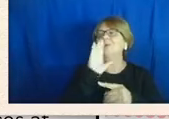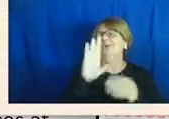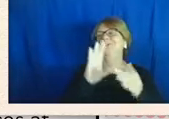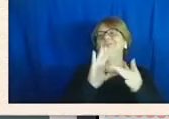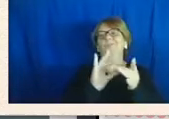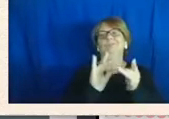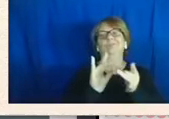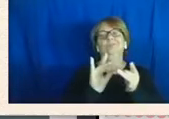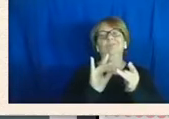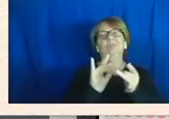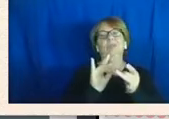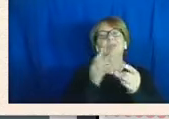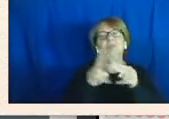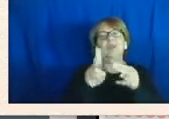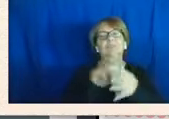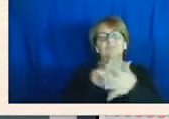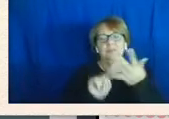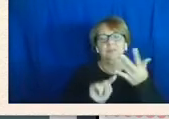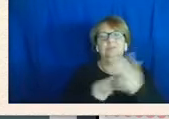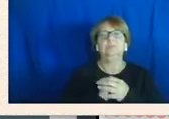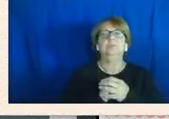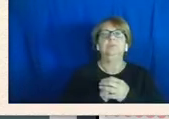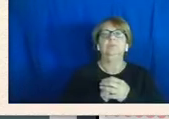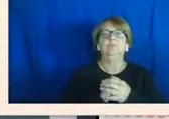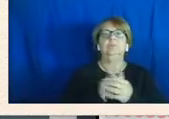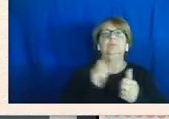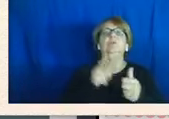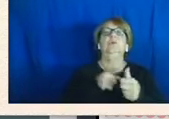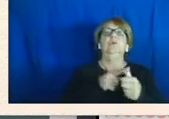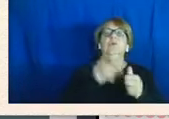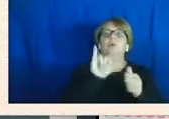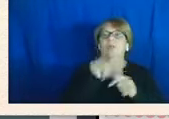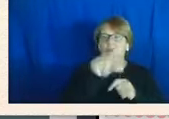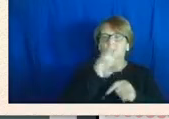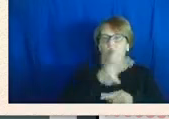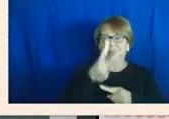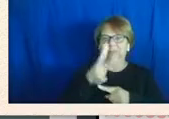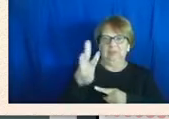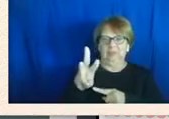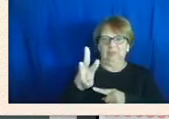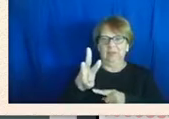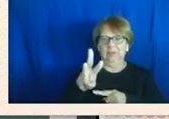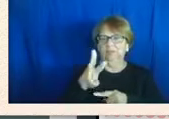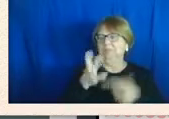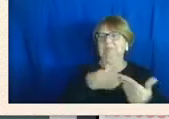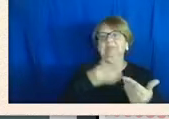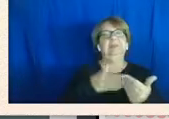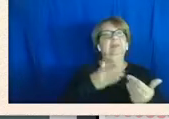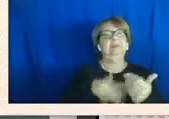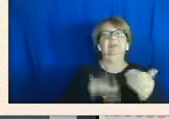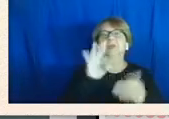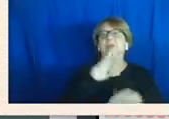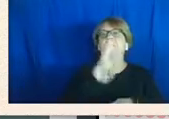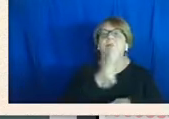briefly. So this is our website. You can find us very easily on the web at